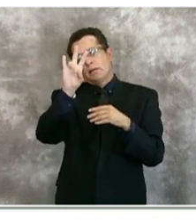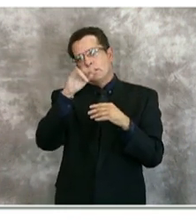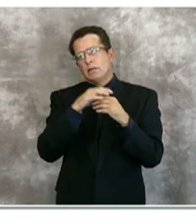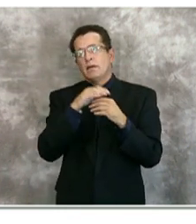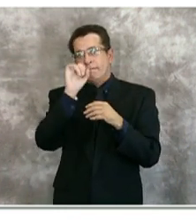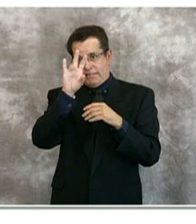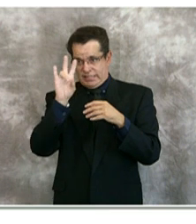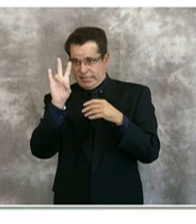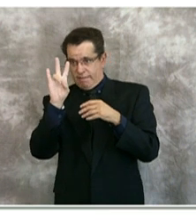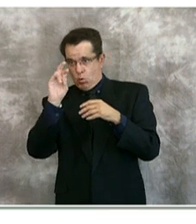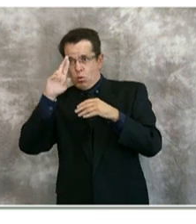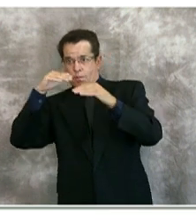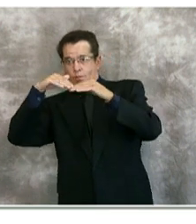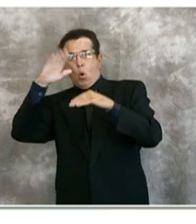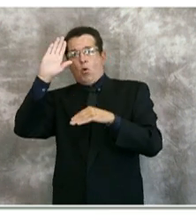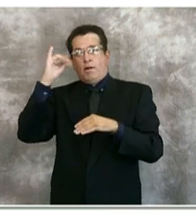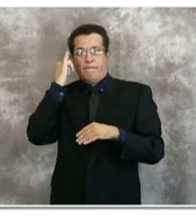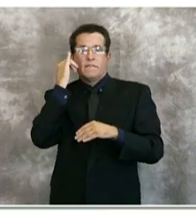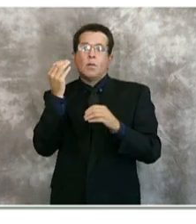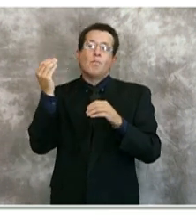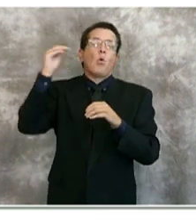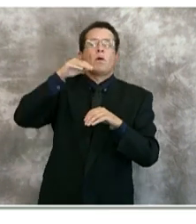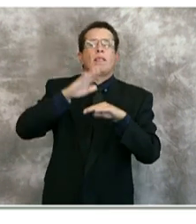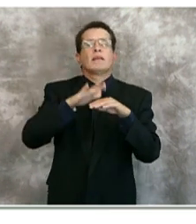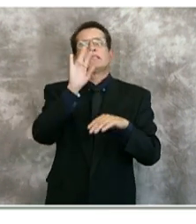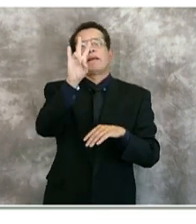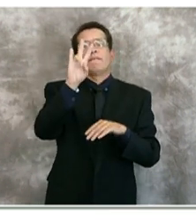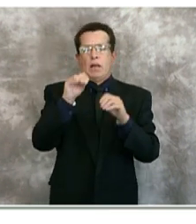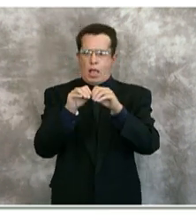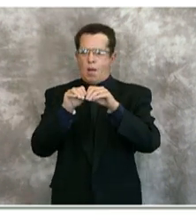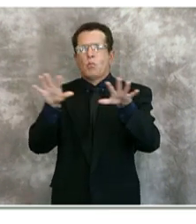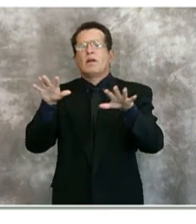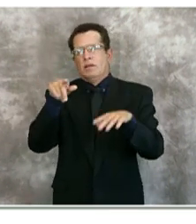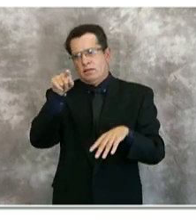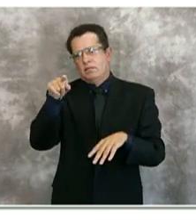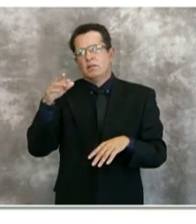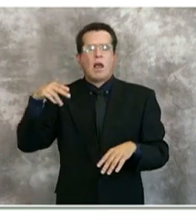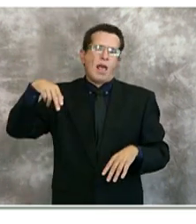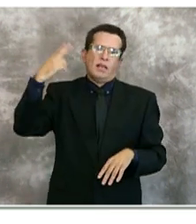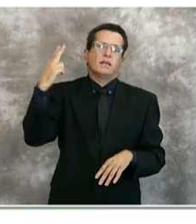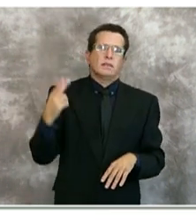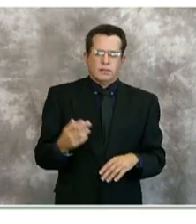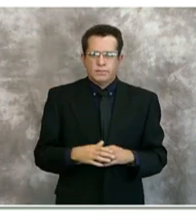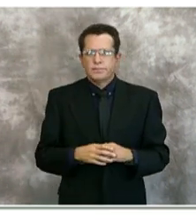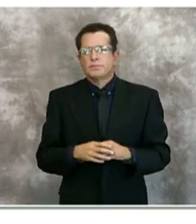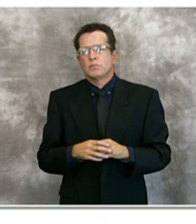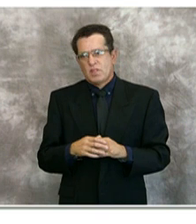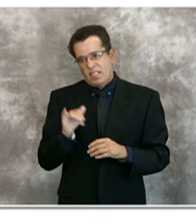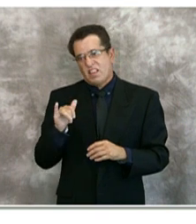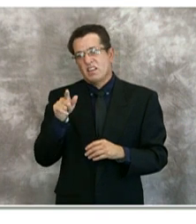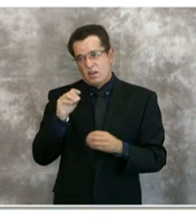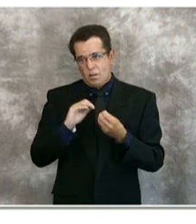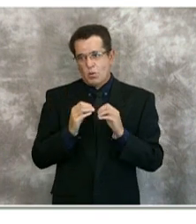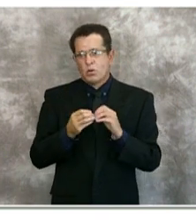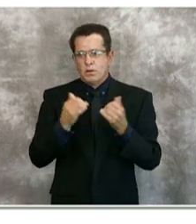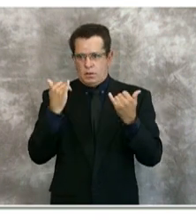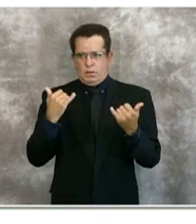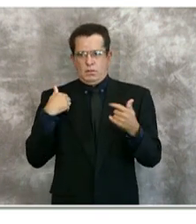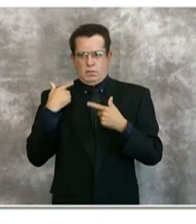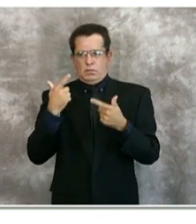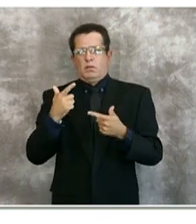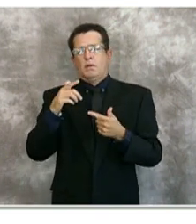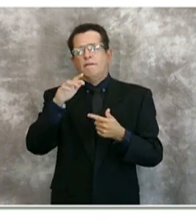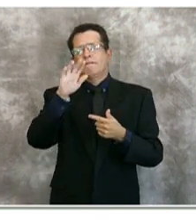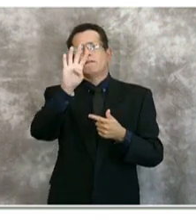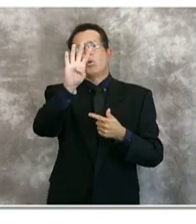more. If we have 7 or more community outbreaks in the past 7 days, this trigger is abnormal. We have had